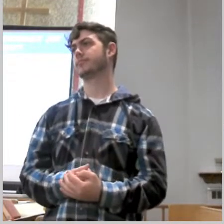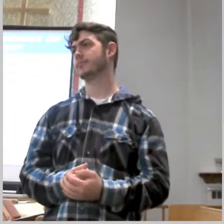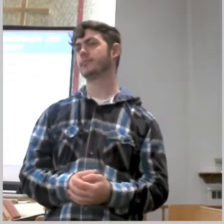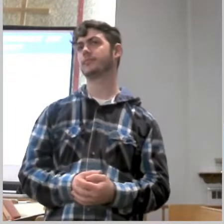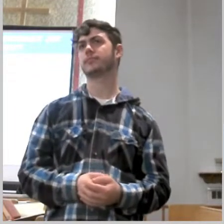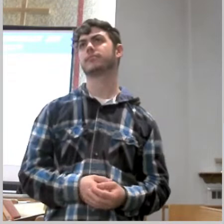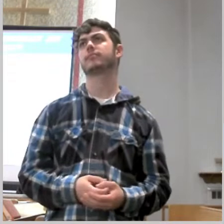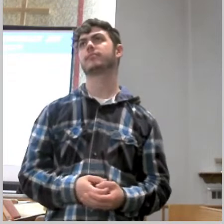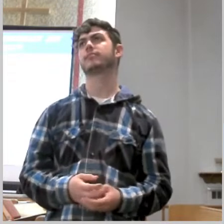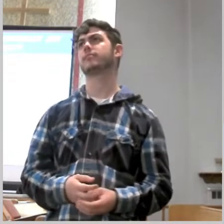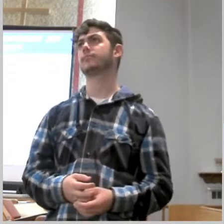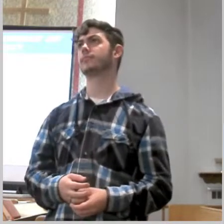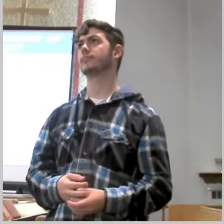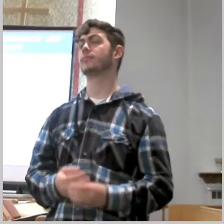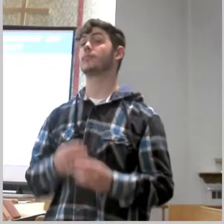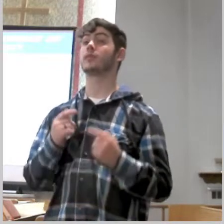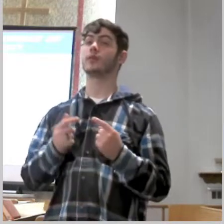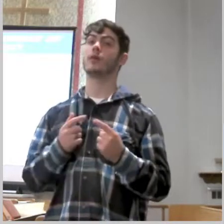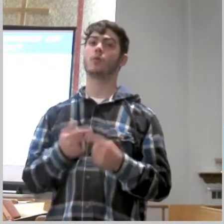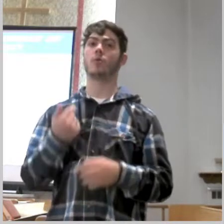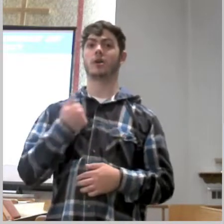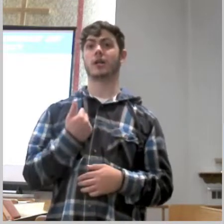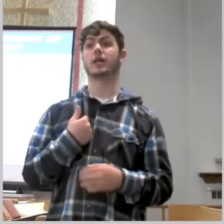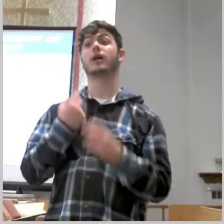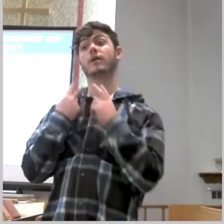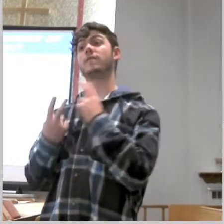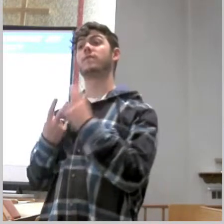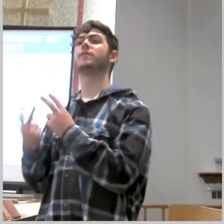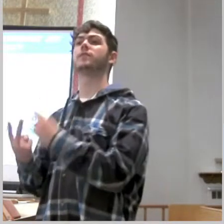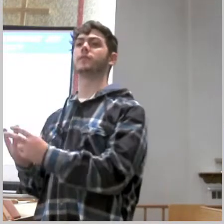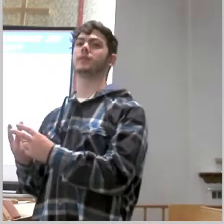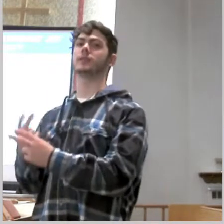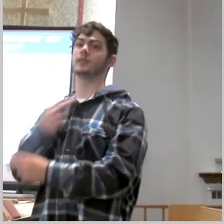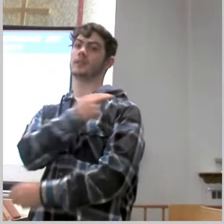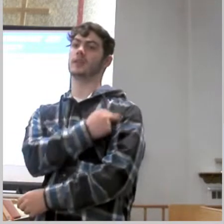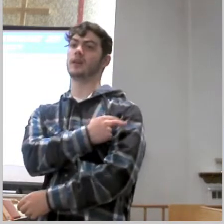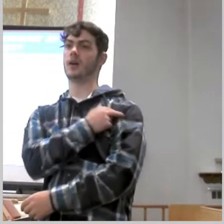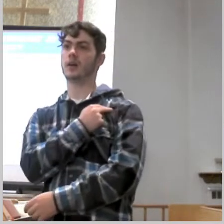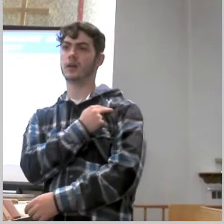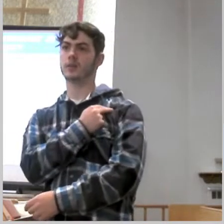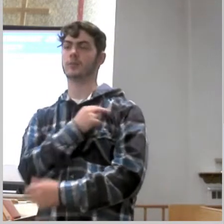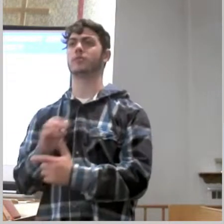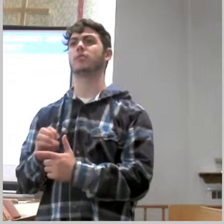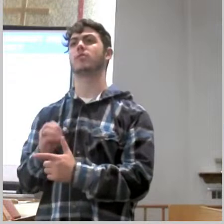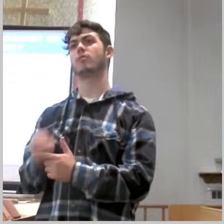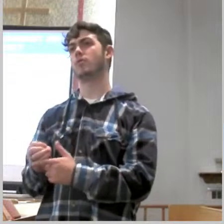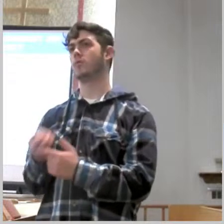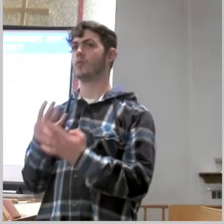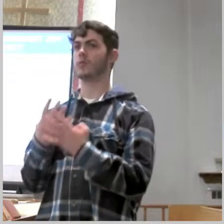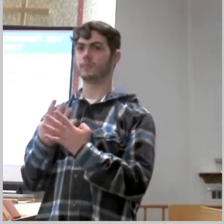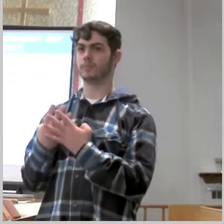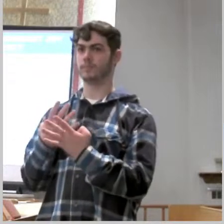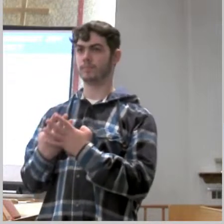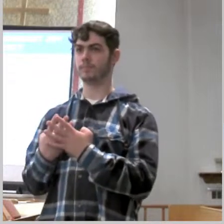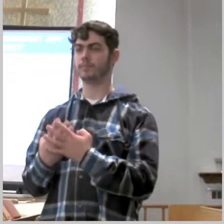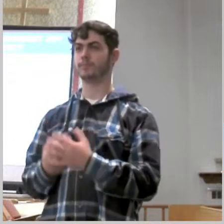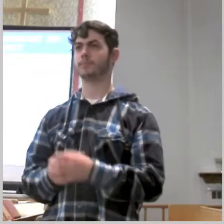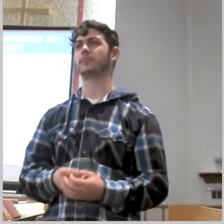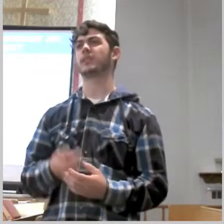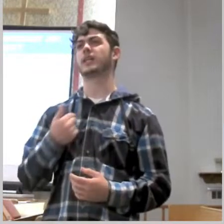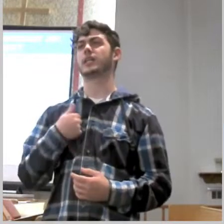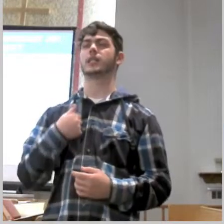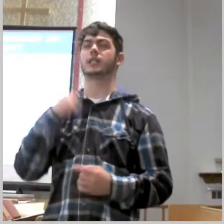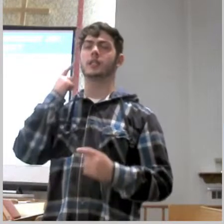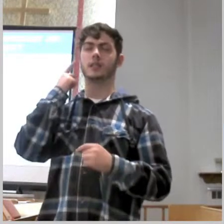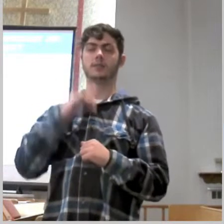there's been many instances when I go to visit somebody at a hospital or a rehab clinic or something, and I'm thinking about them and I'm